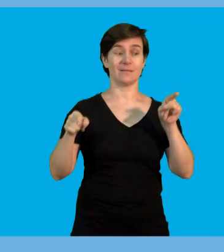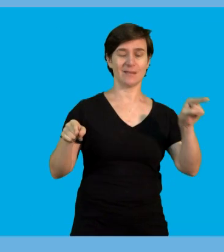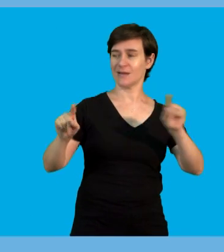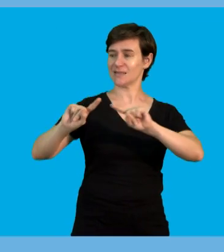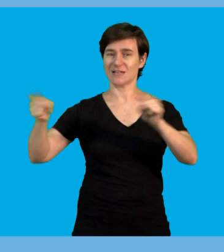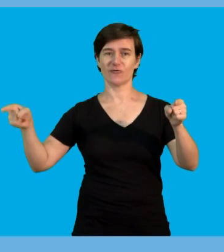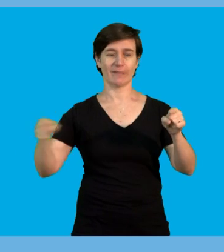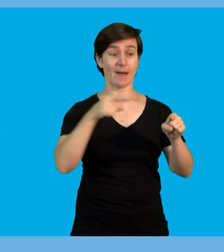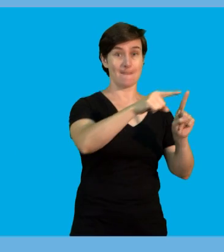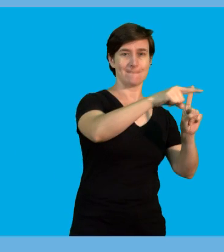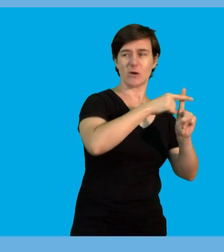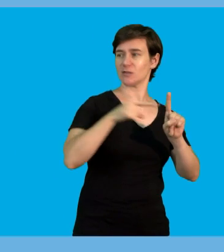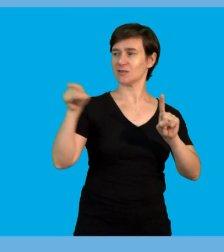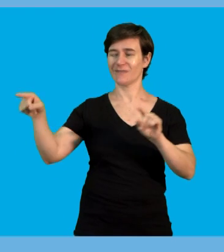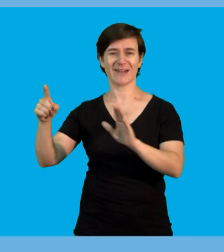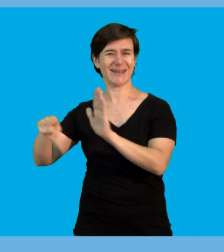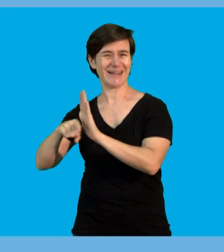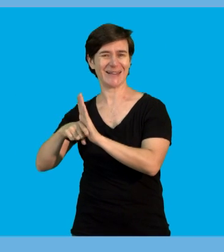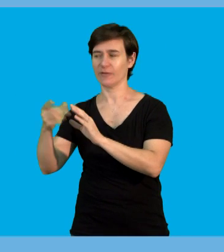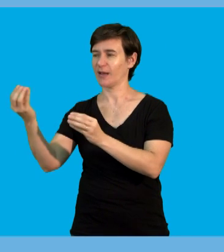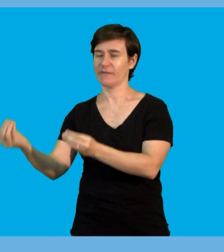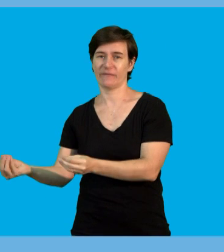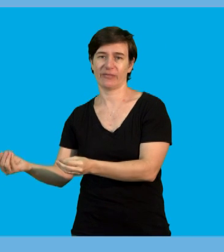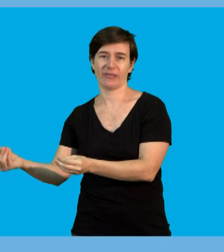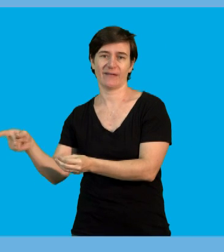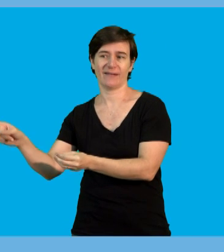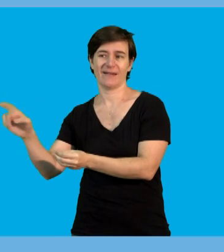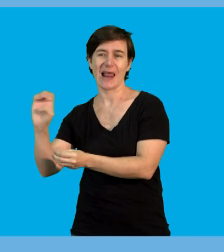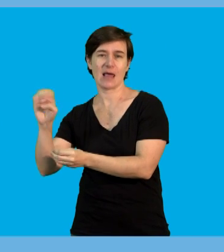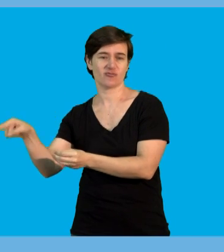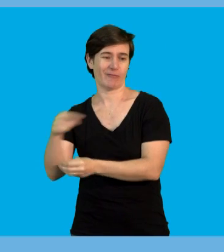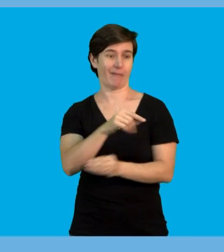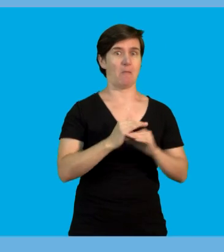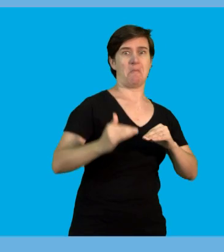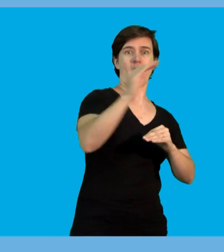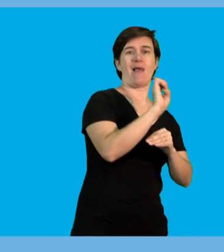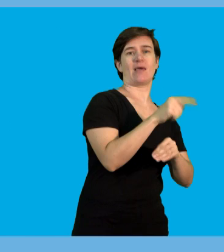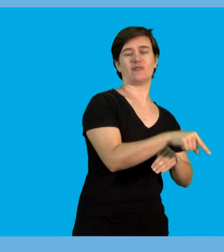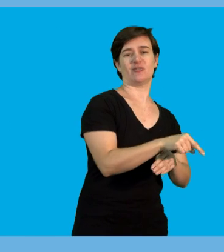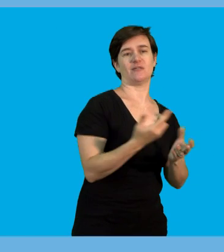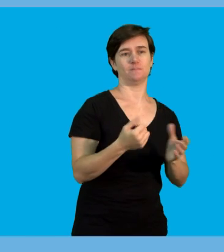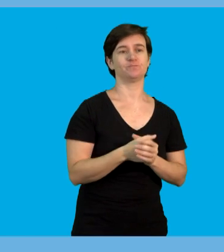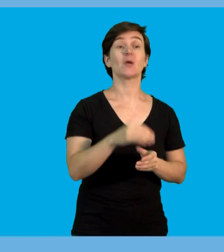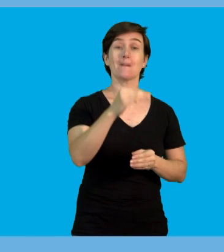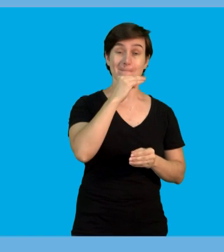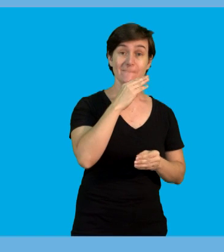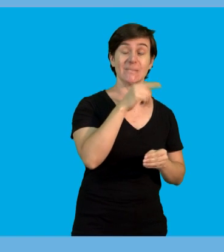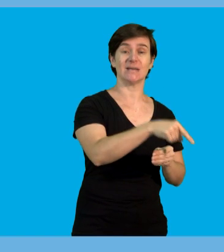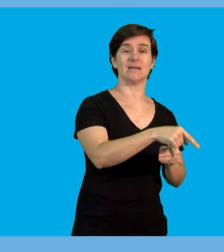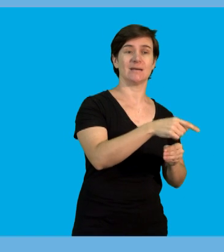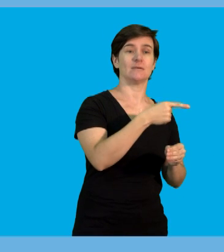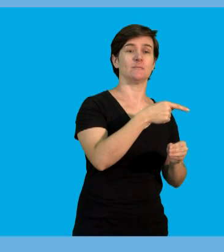So this terminal potential difference, or the voltage, is going to be moving now our electrons from the negative to the